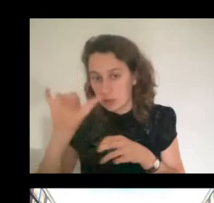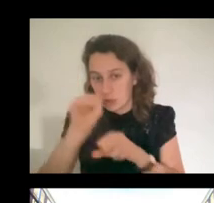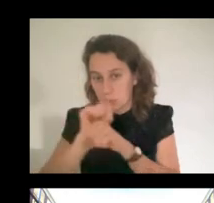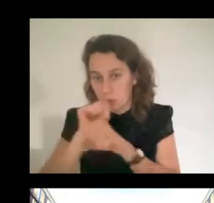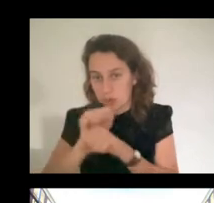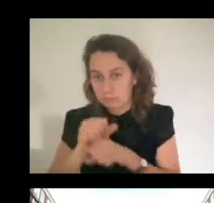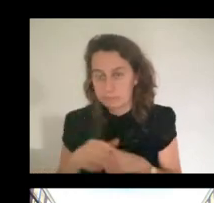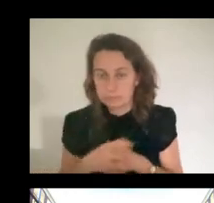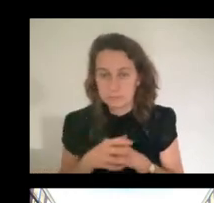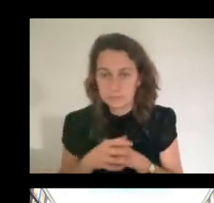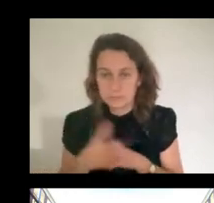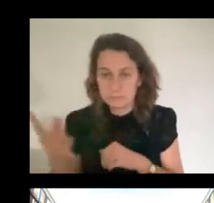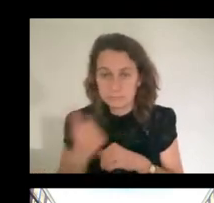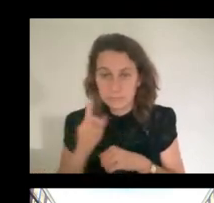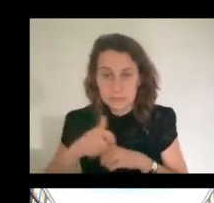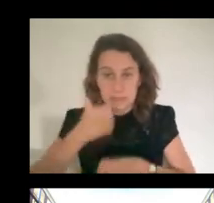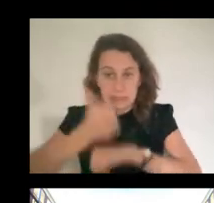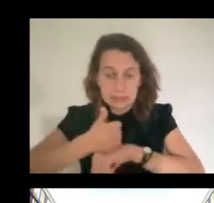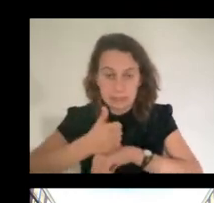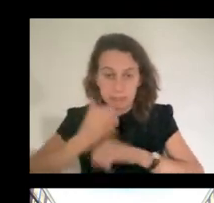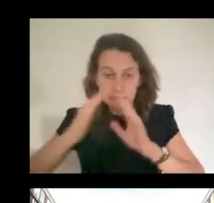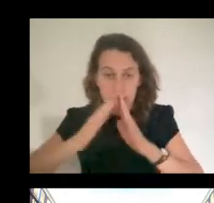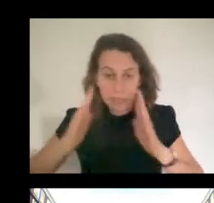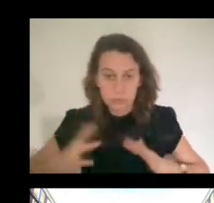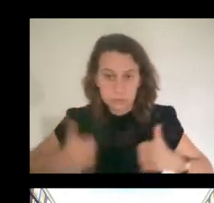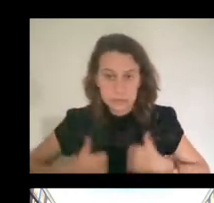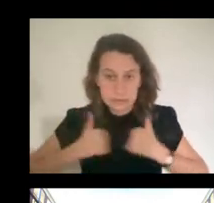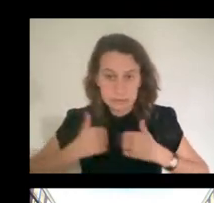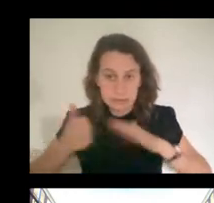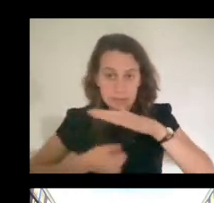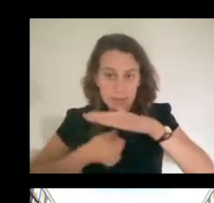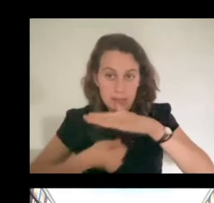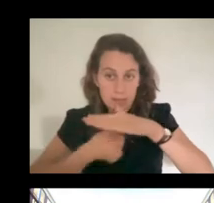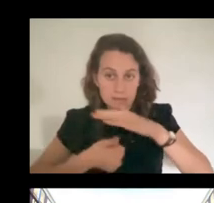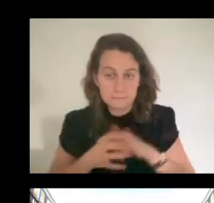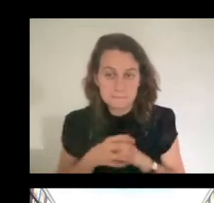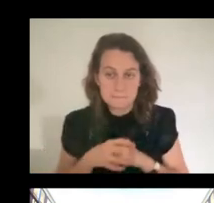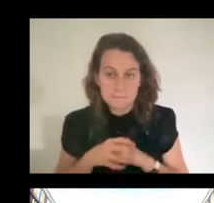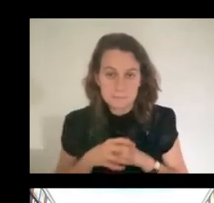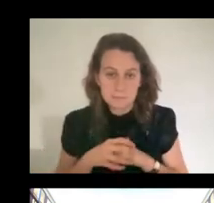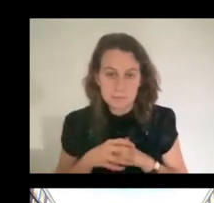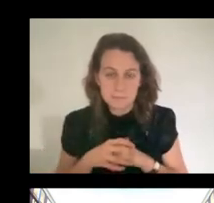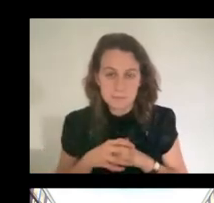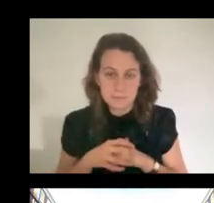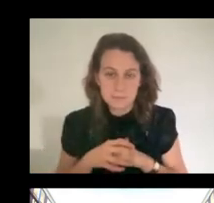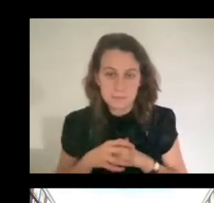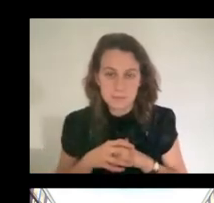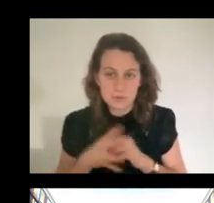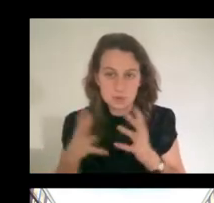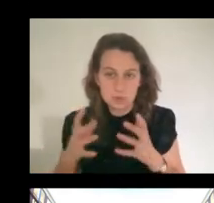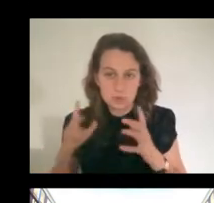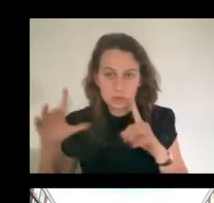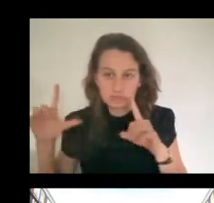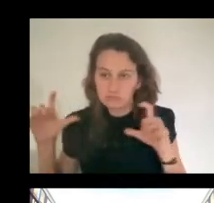and set up a residence in the museum in the basement floor, our lower level gallery, to shoot